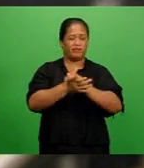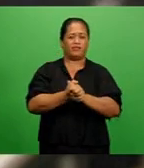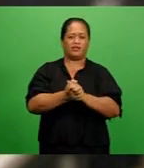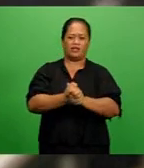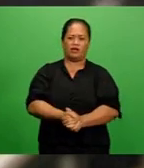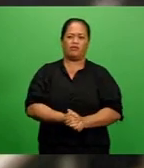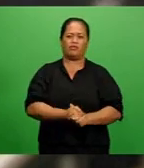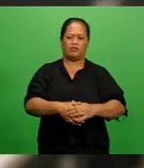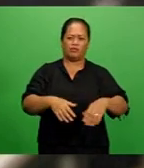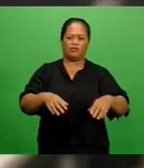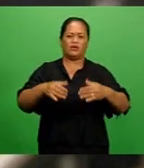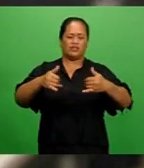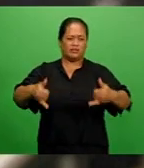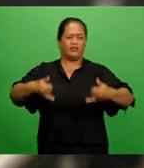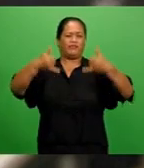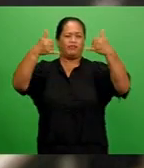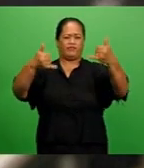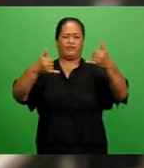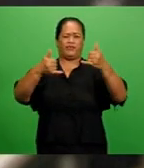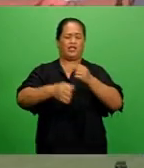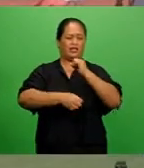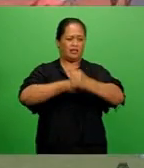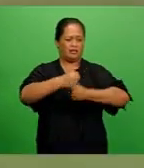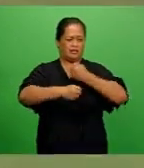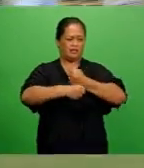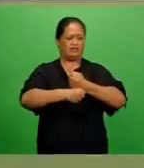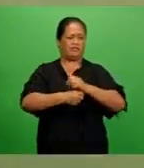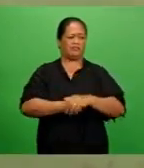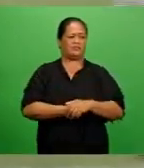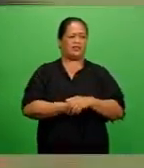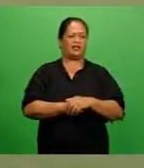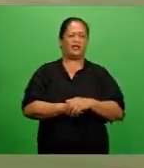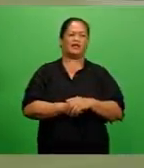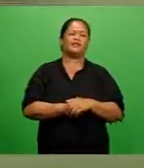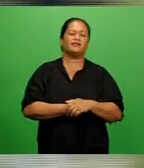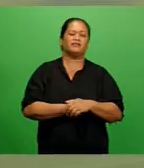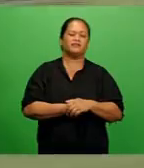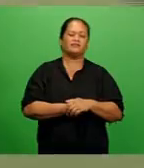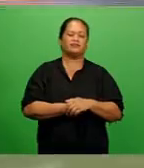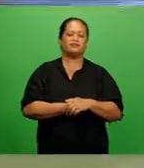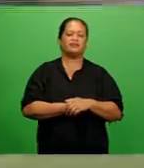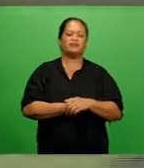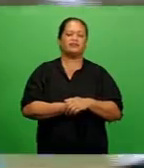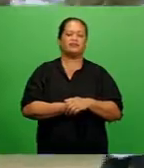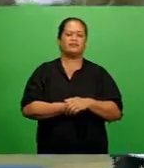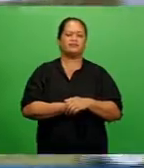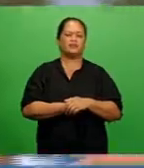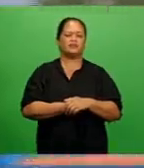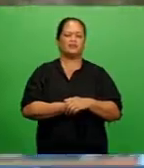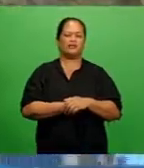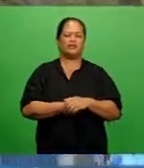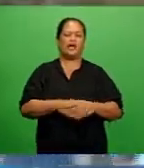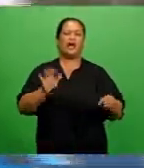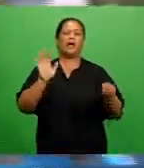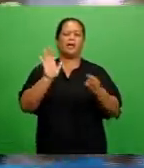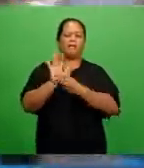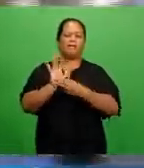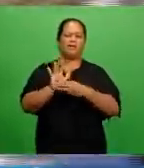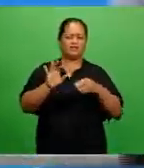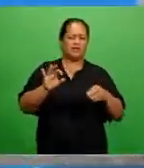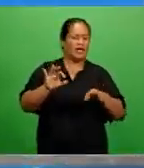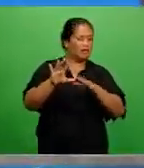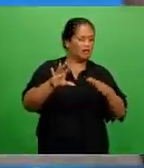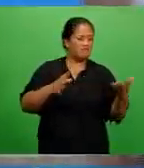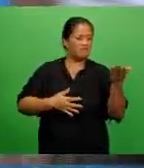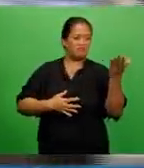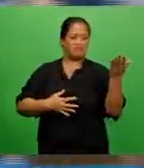champions this season. Aquila Dama with the story. Johnny Manu gets it out. Misaile Misaele Petero left his Nakavika